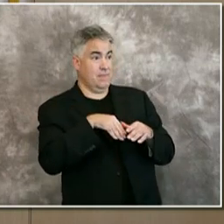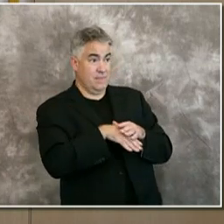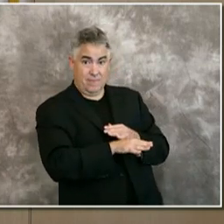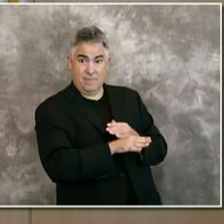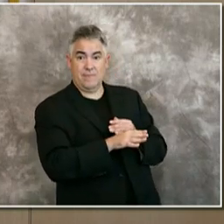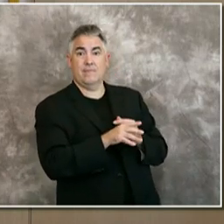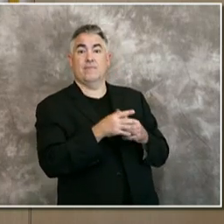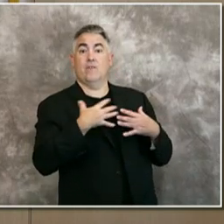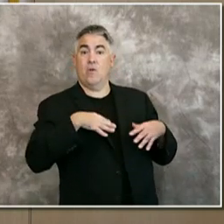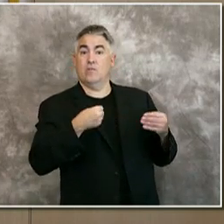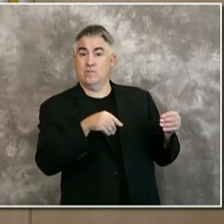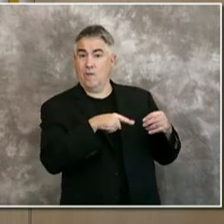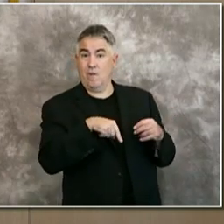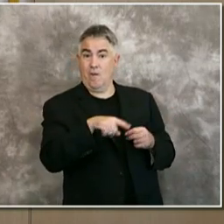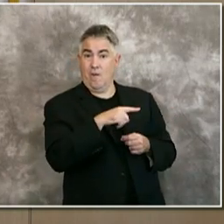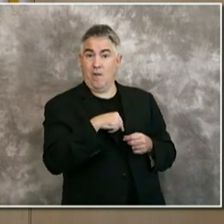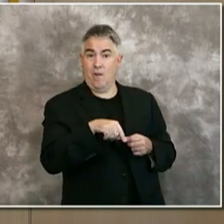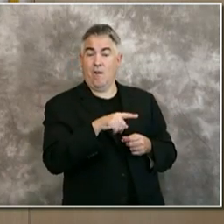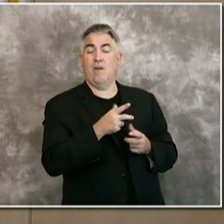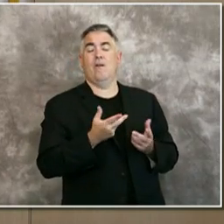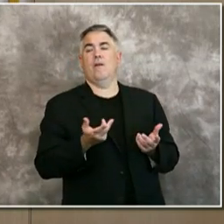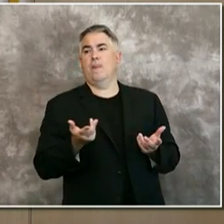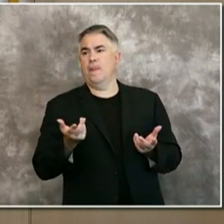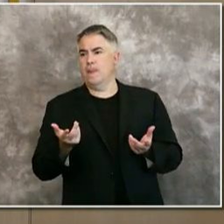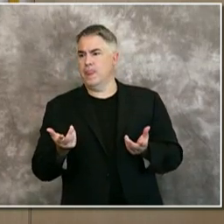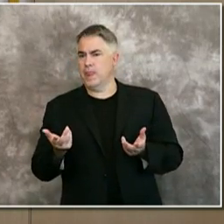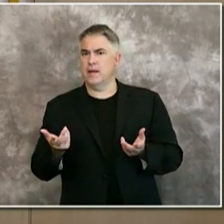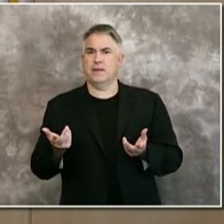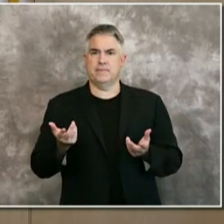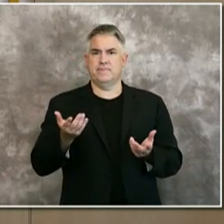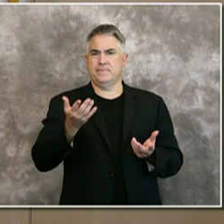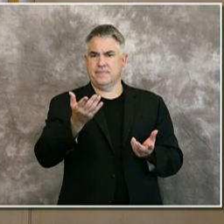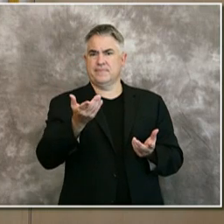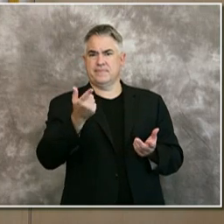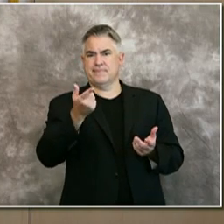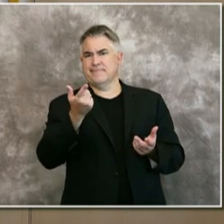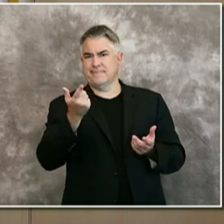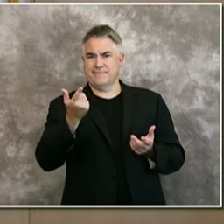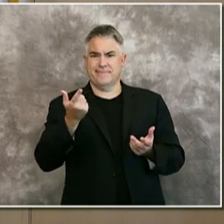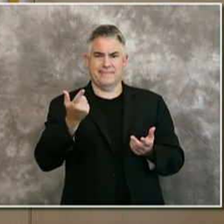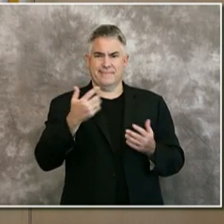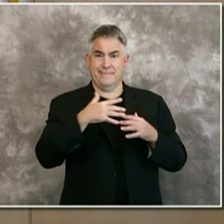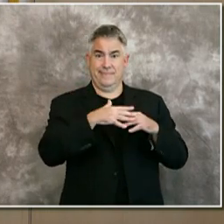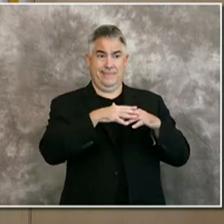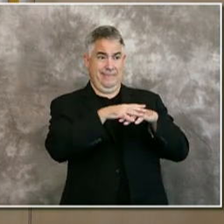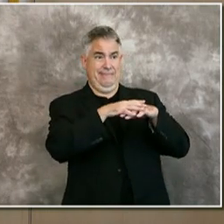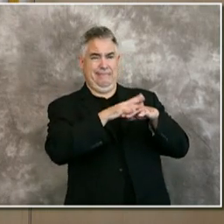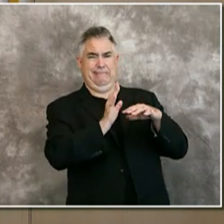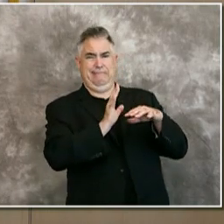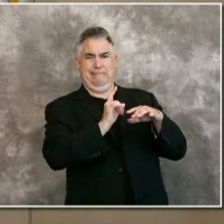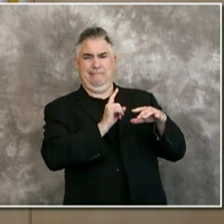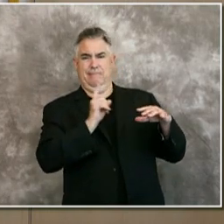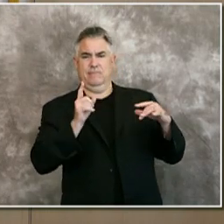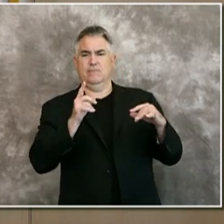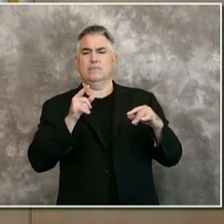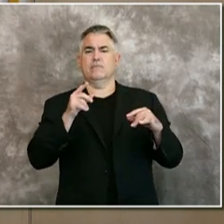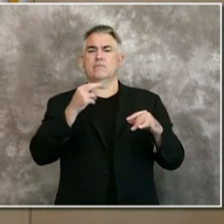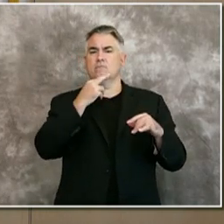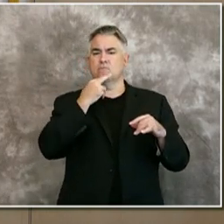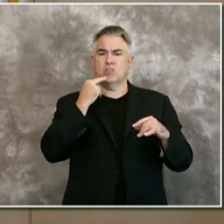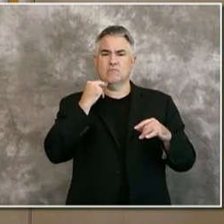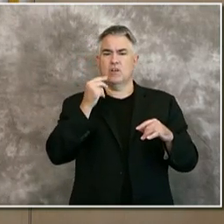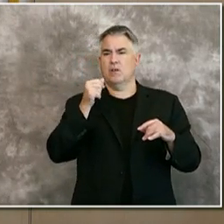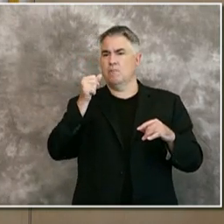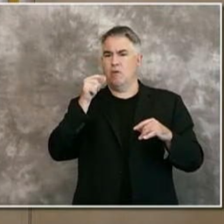aren't concentrated inside that facility as you are if you go to restaurants and bars.